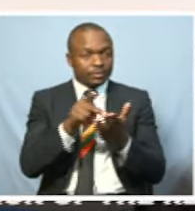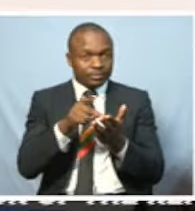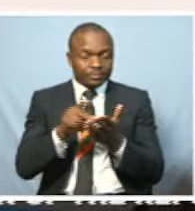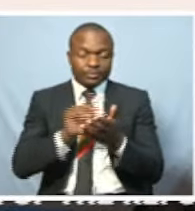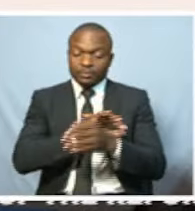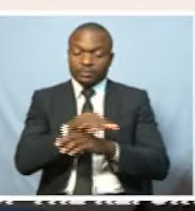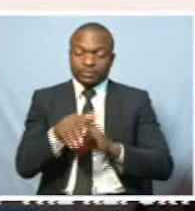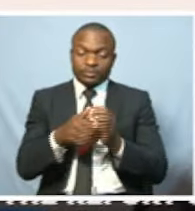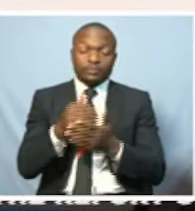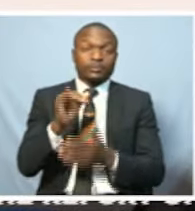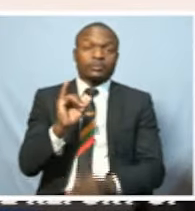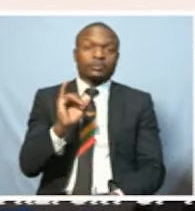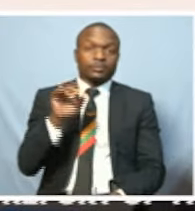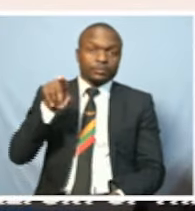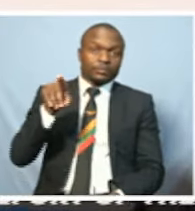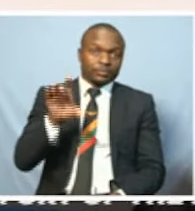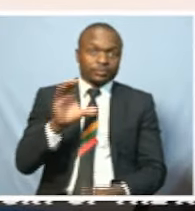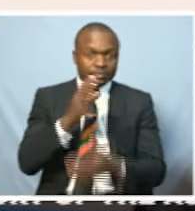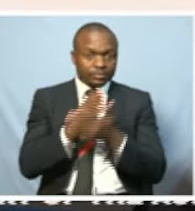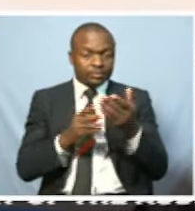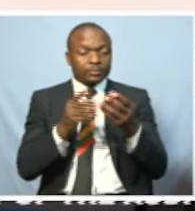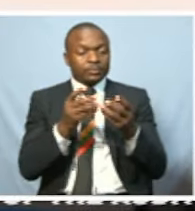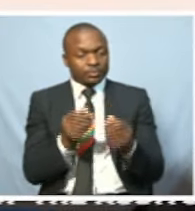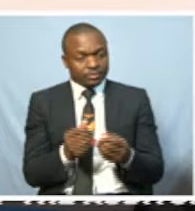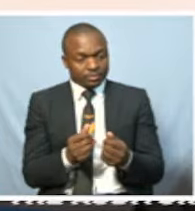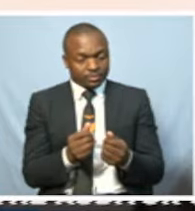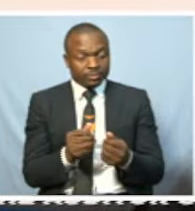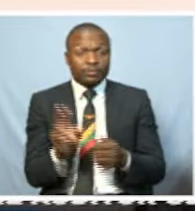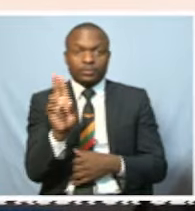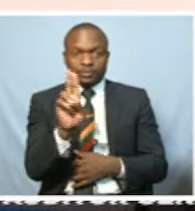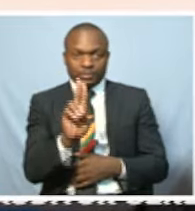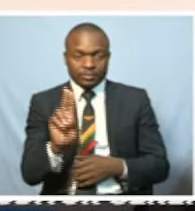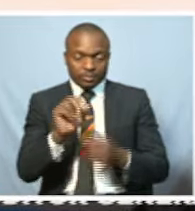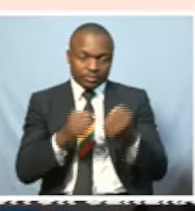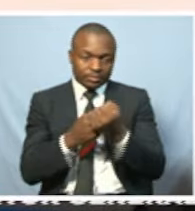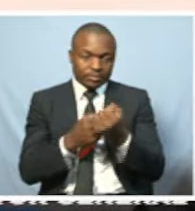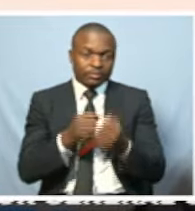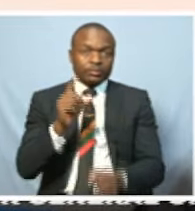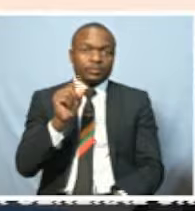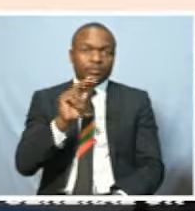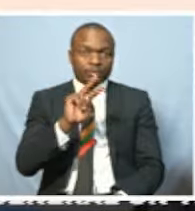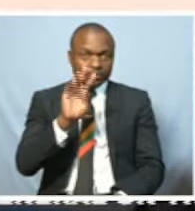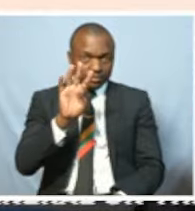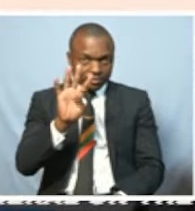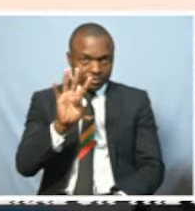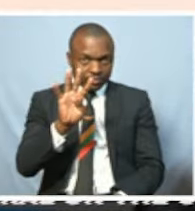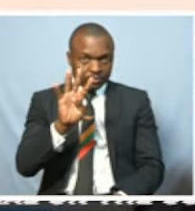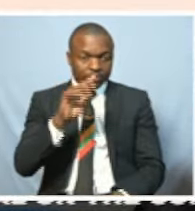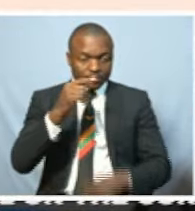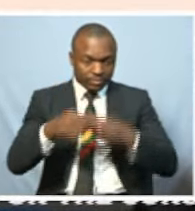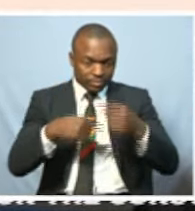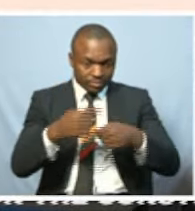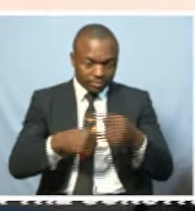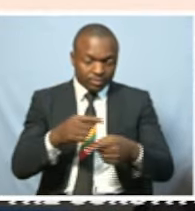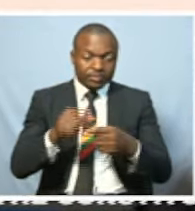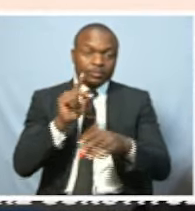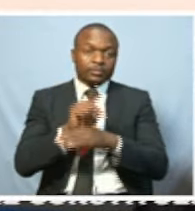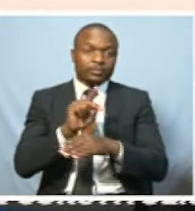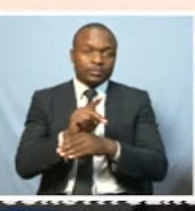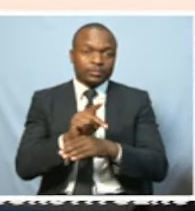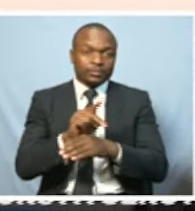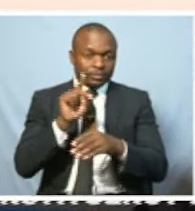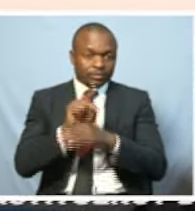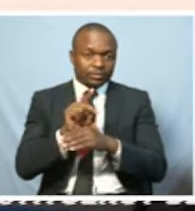of the funds, as the honorable members put it, were used to fund 2024 ongoing projects and projects which were